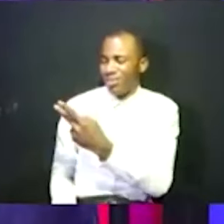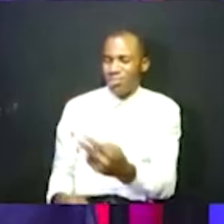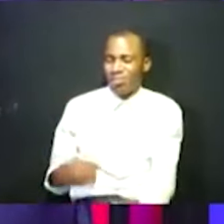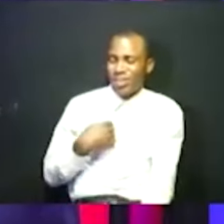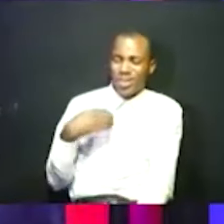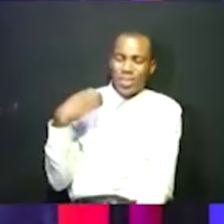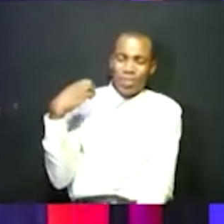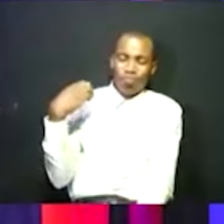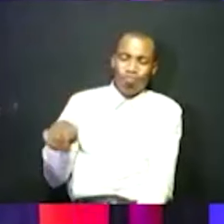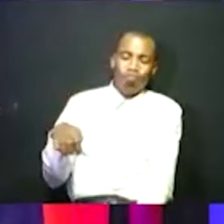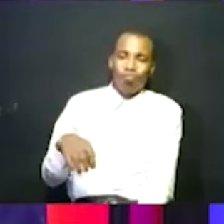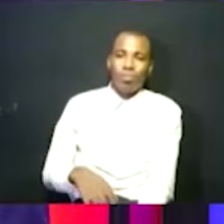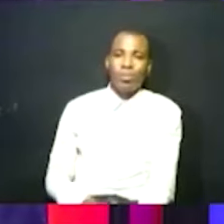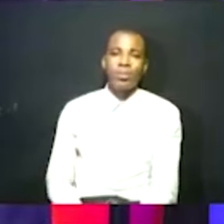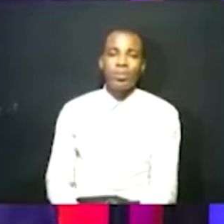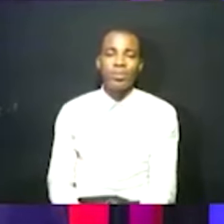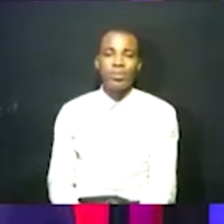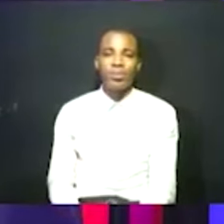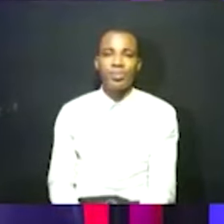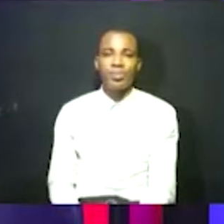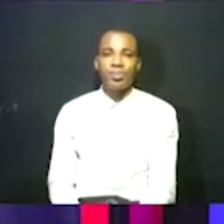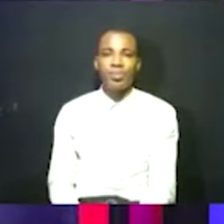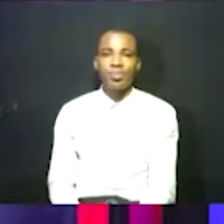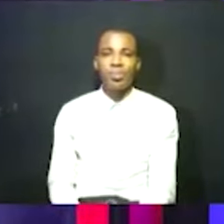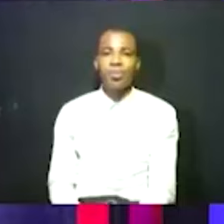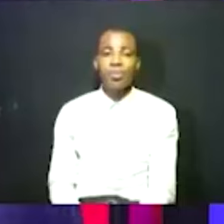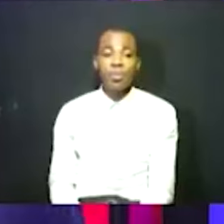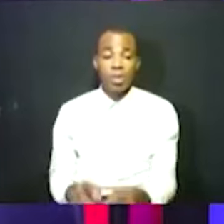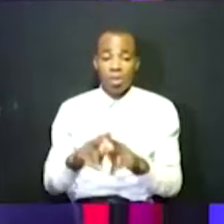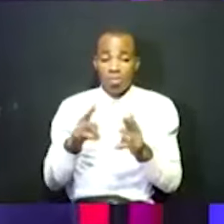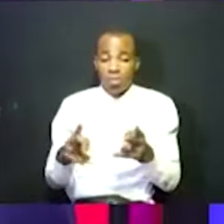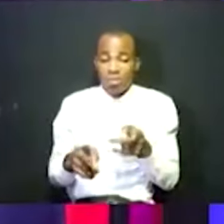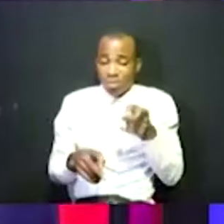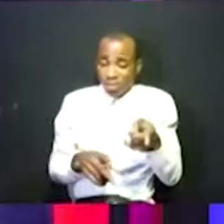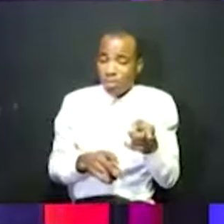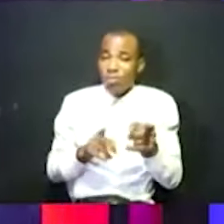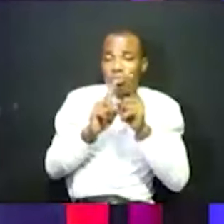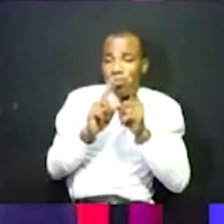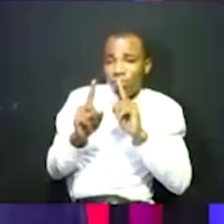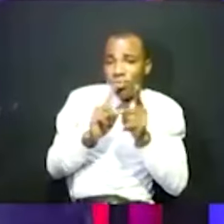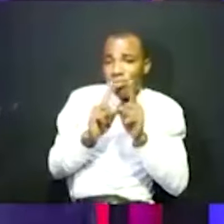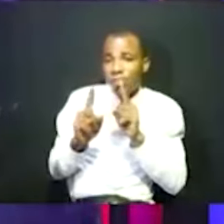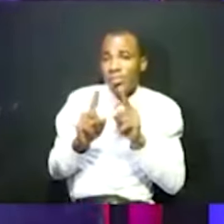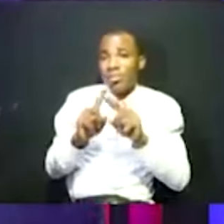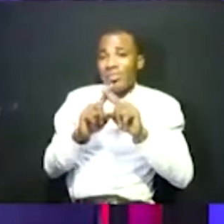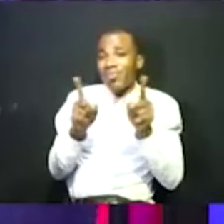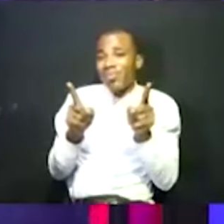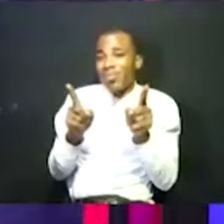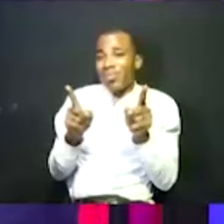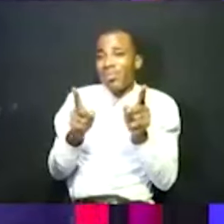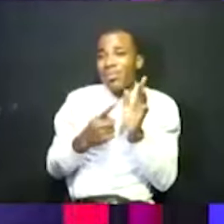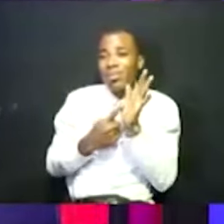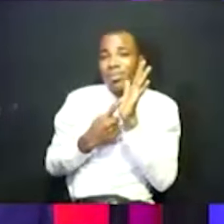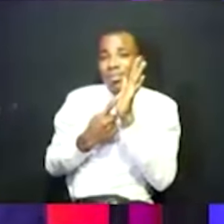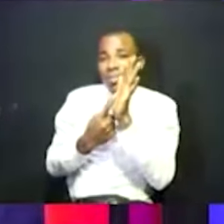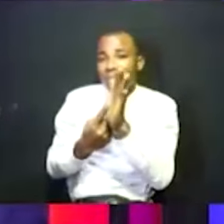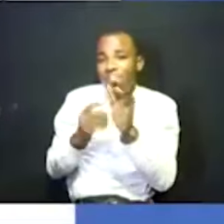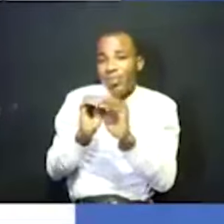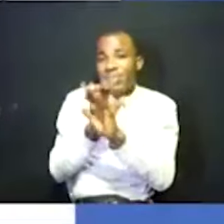Now, what she was actually saying but did not give it a voice is